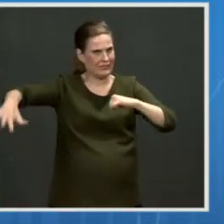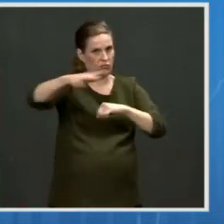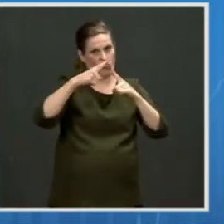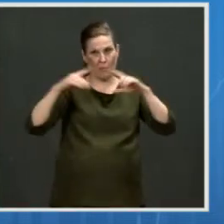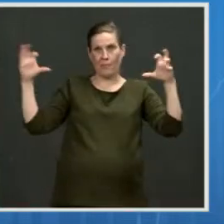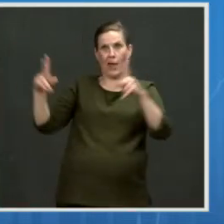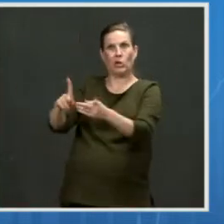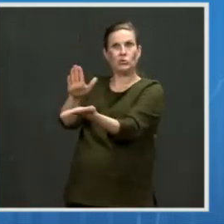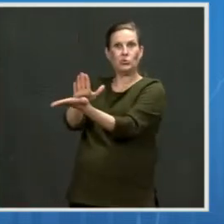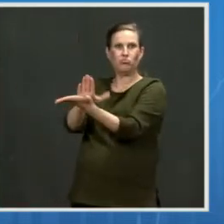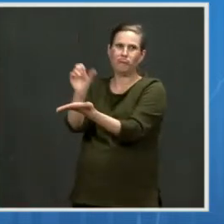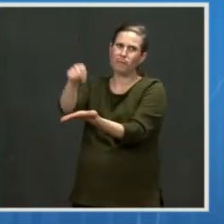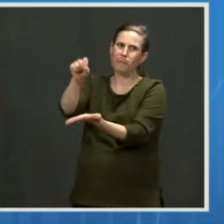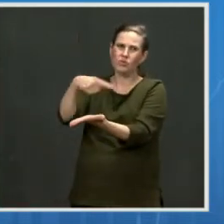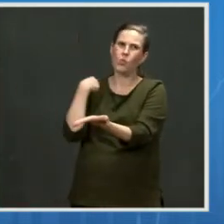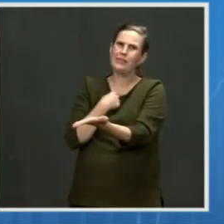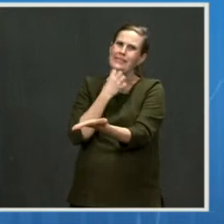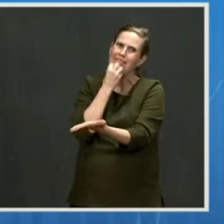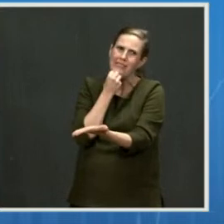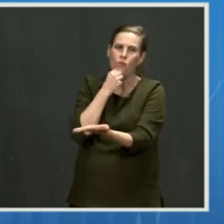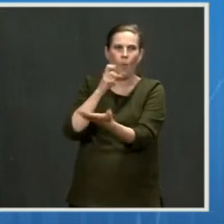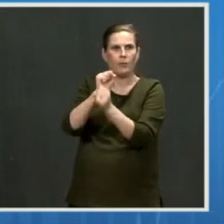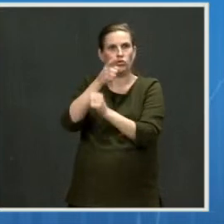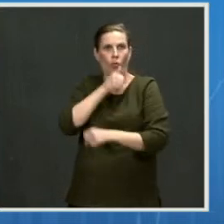put forward a national testing strategy for schools.